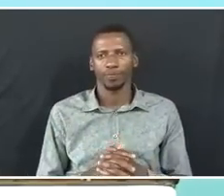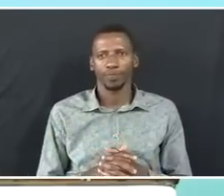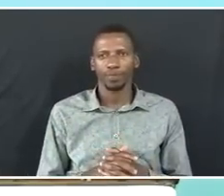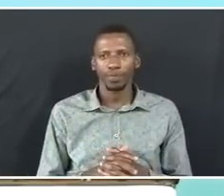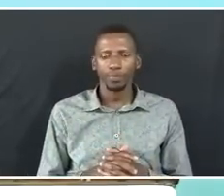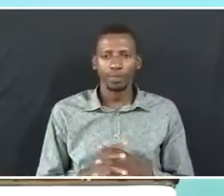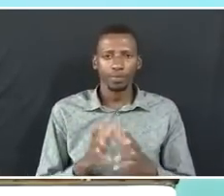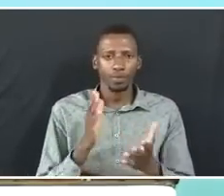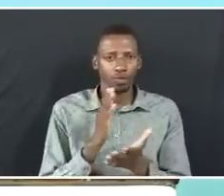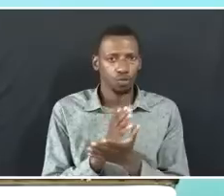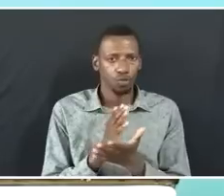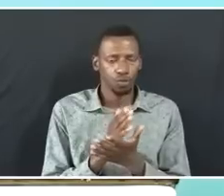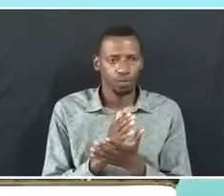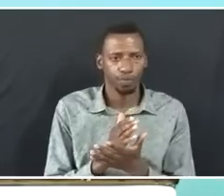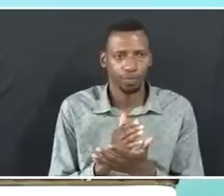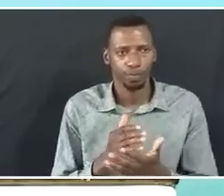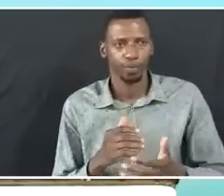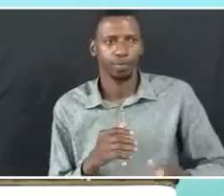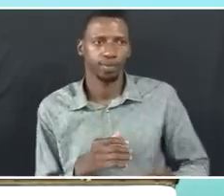But we, I'm sorry.